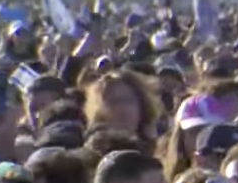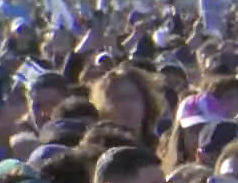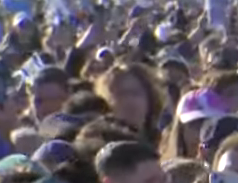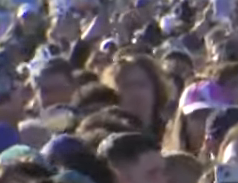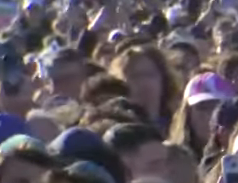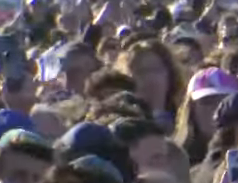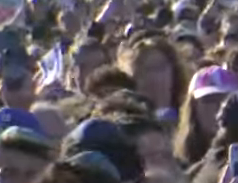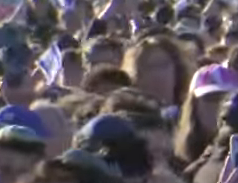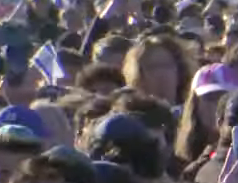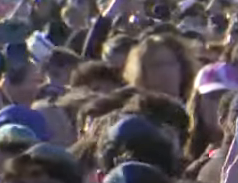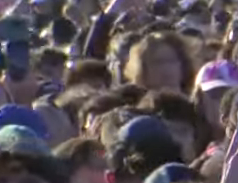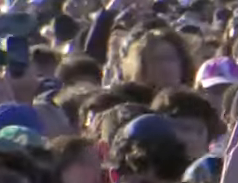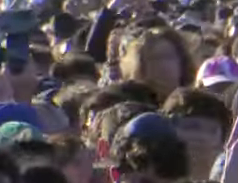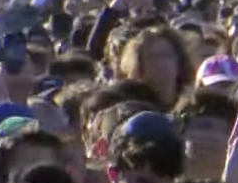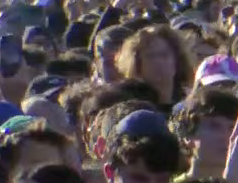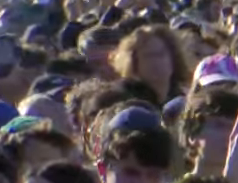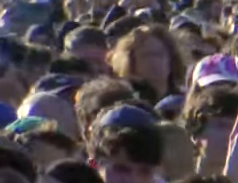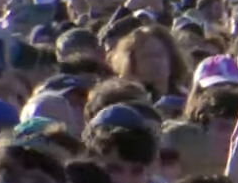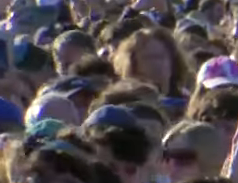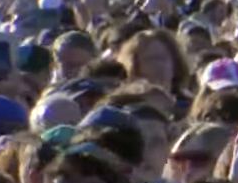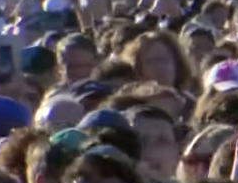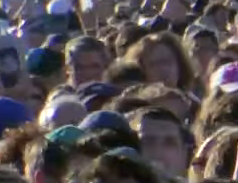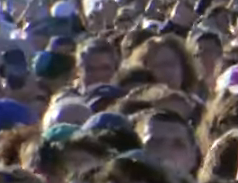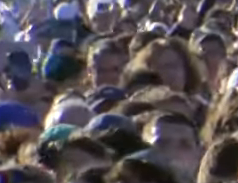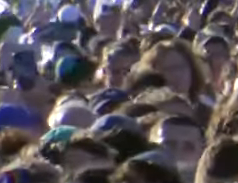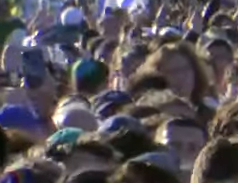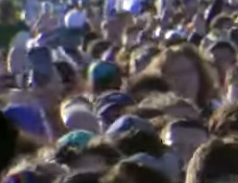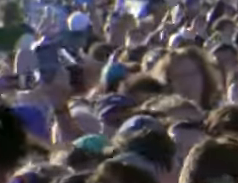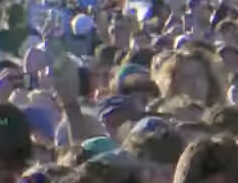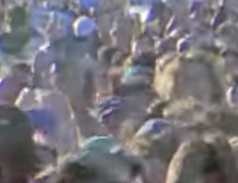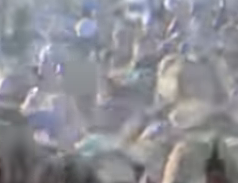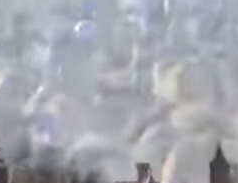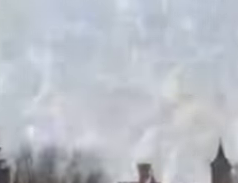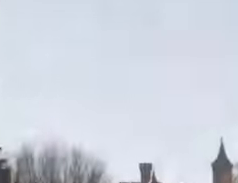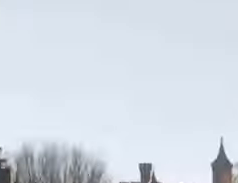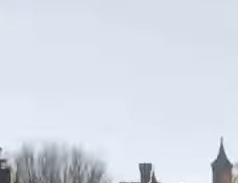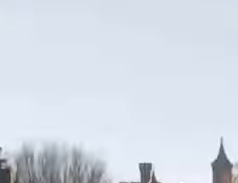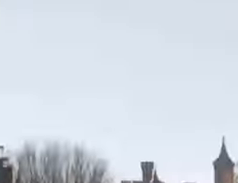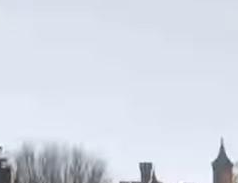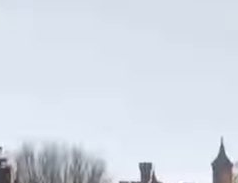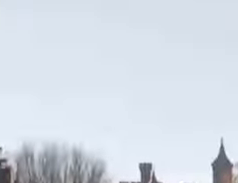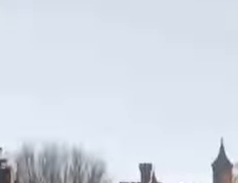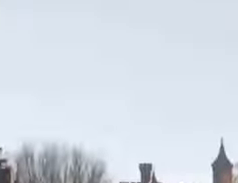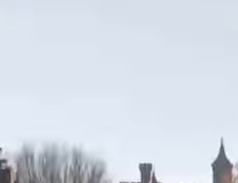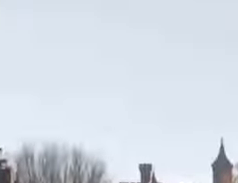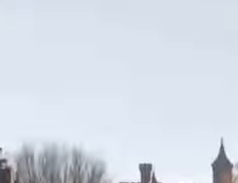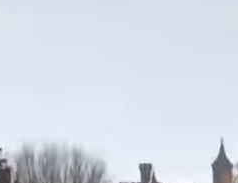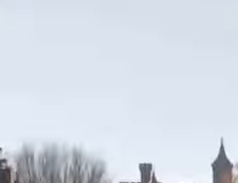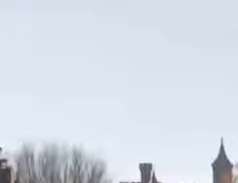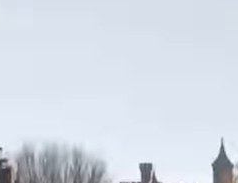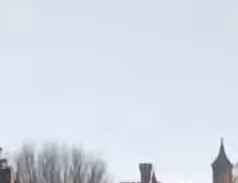Uvashivya. Haomdim Bein Bayam Uvein Bayam.